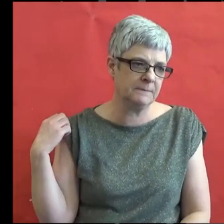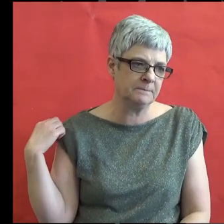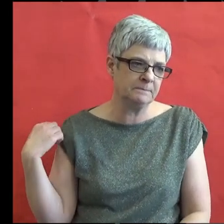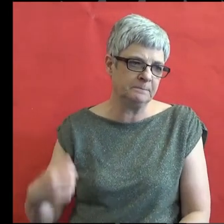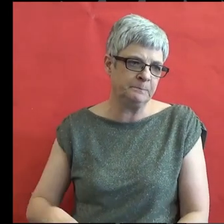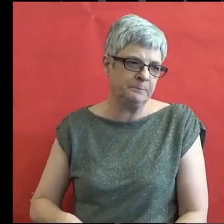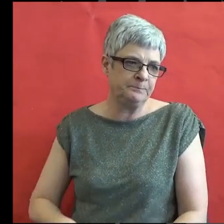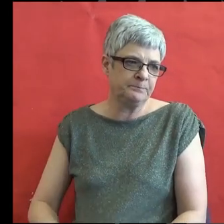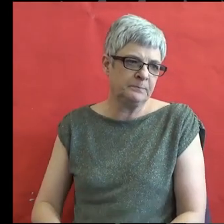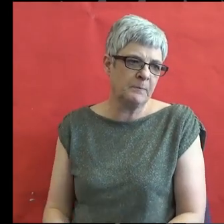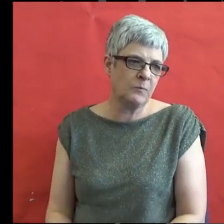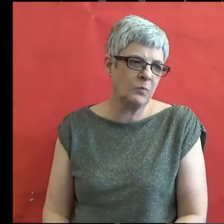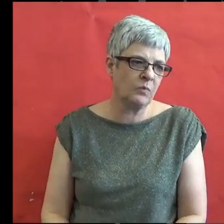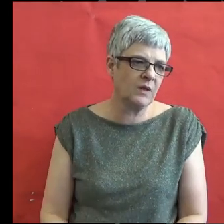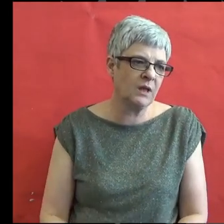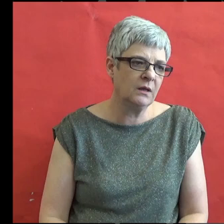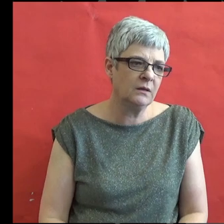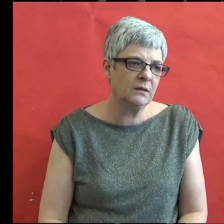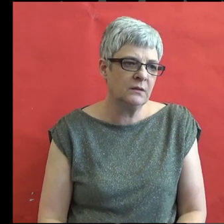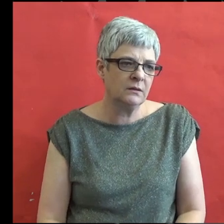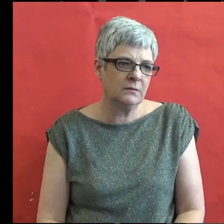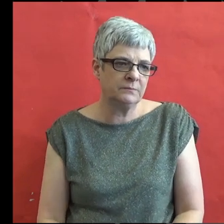satisfies.